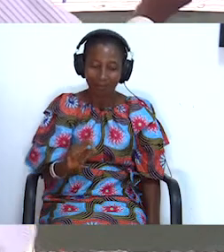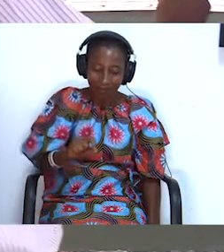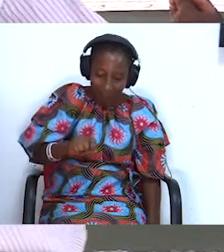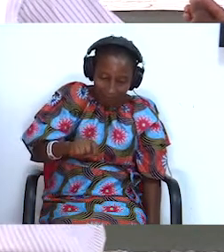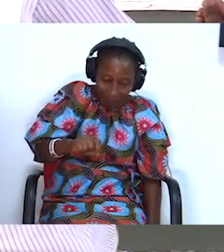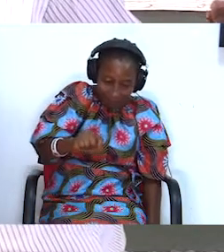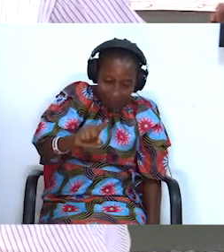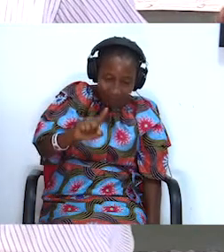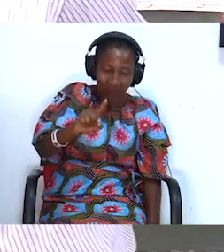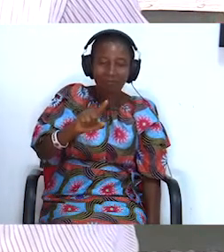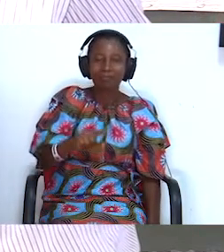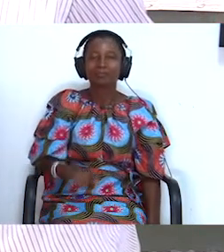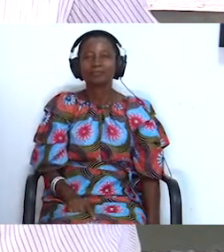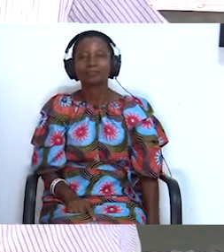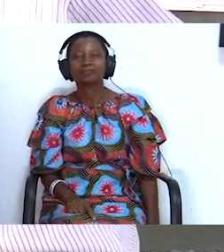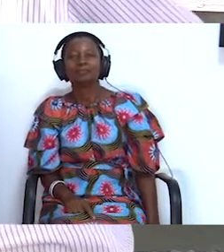Around,